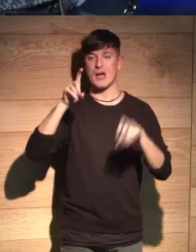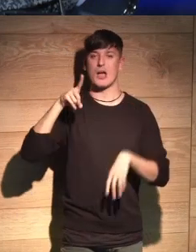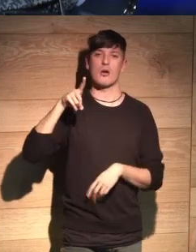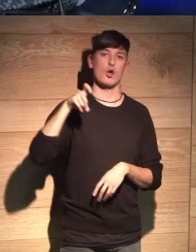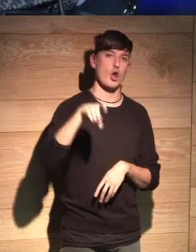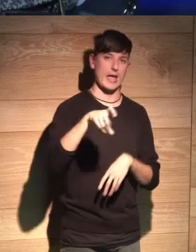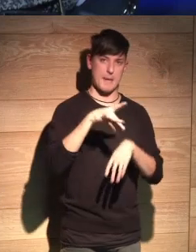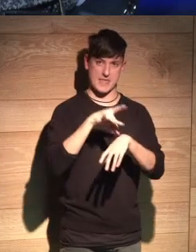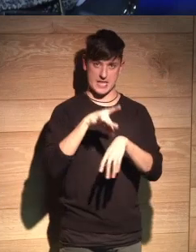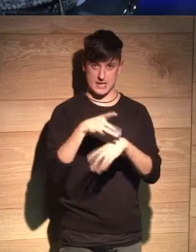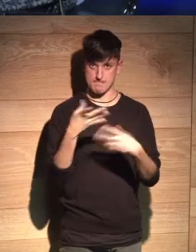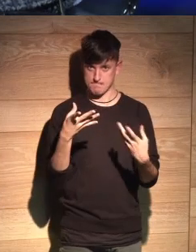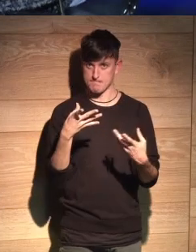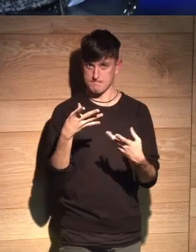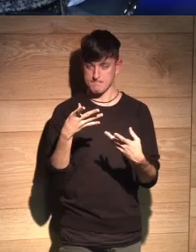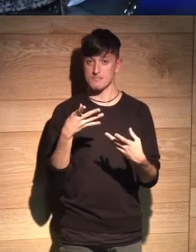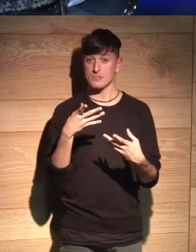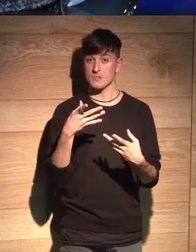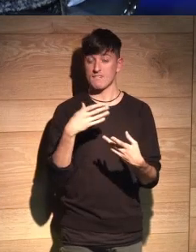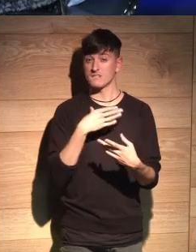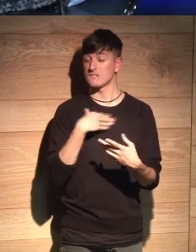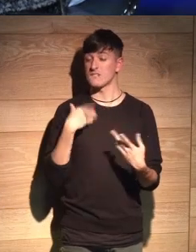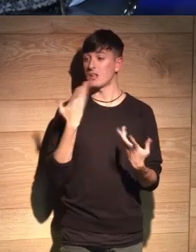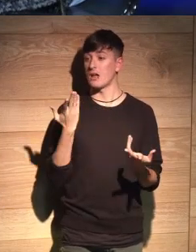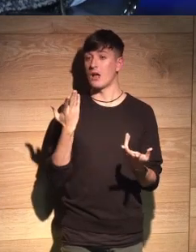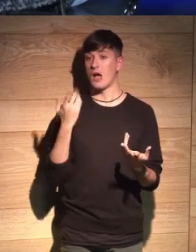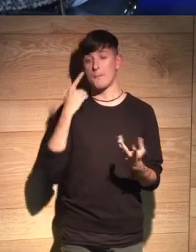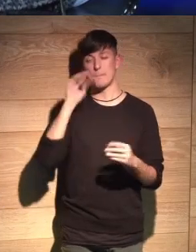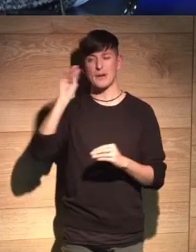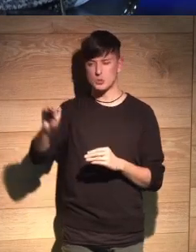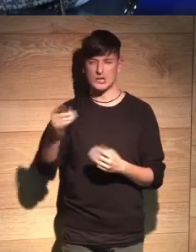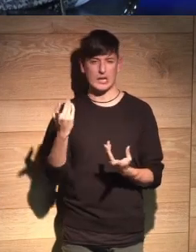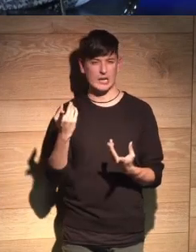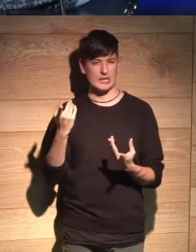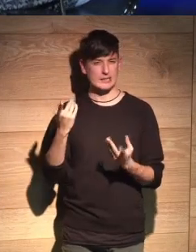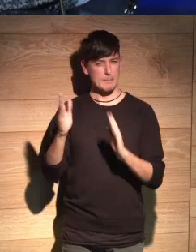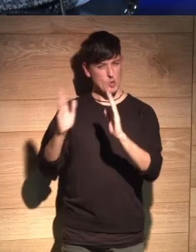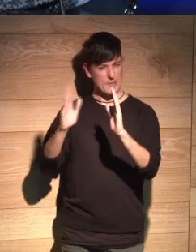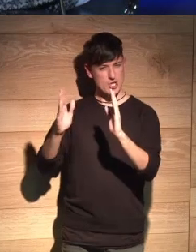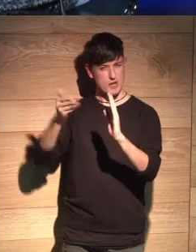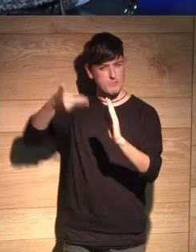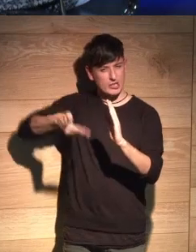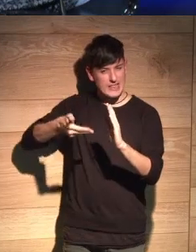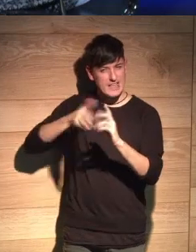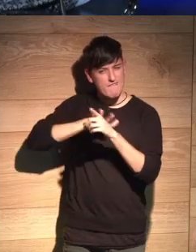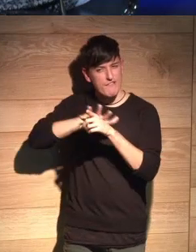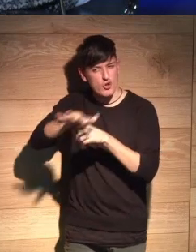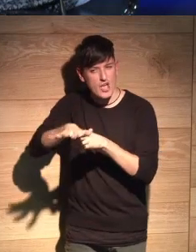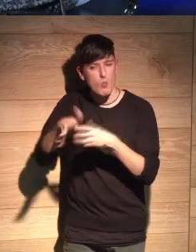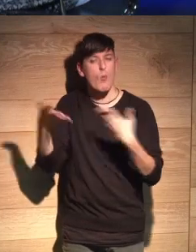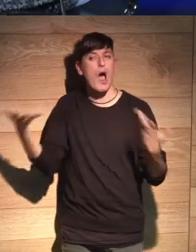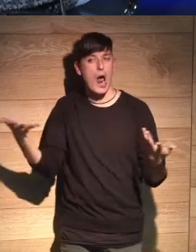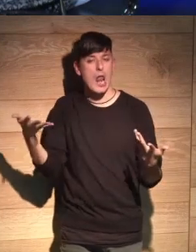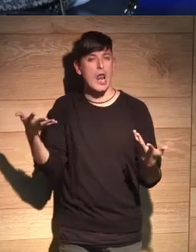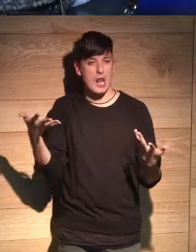field as the medical oncology. I wanted to ask you, what are the landmarks or references in the